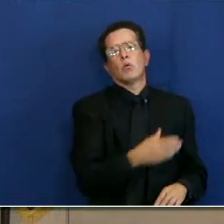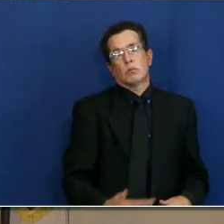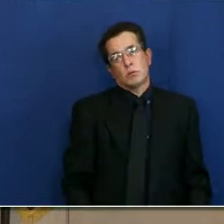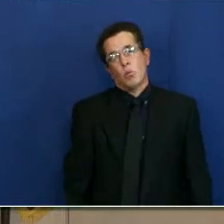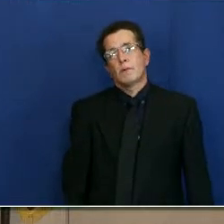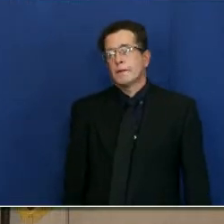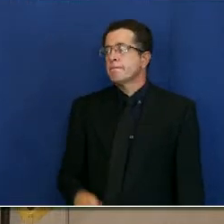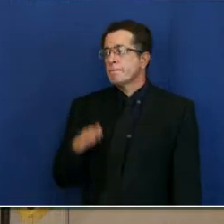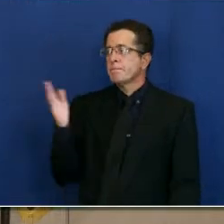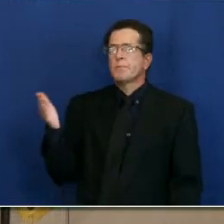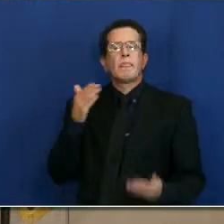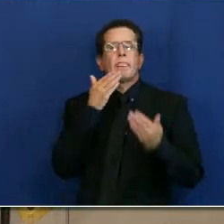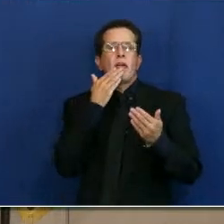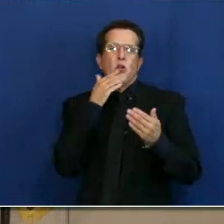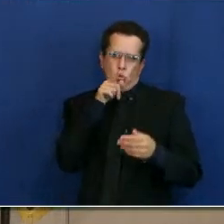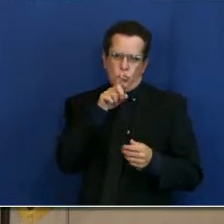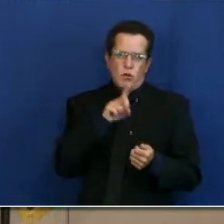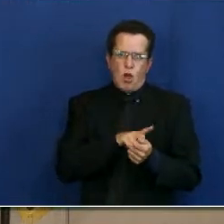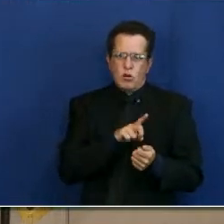Thank you, Dr. Wooten. Okay.